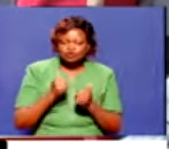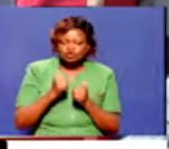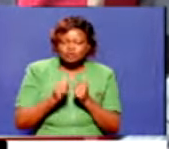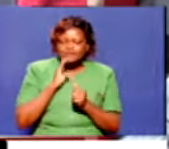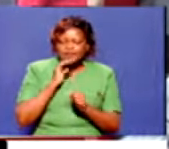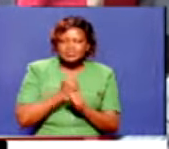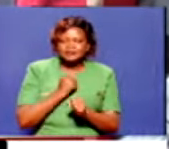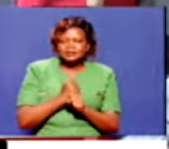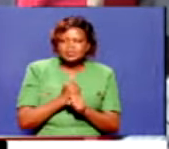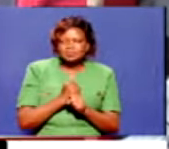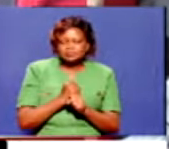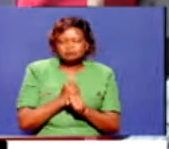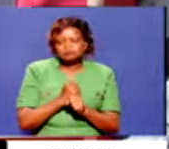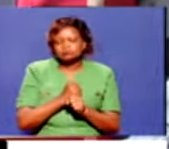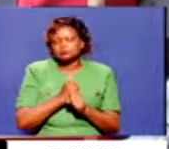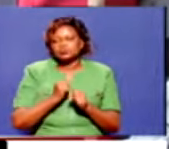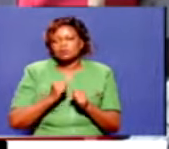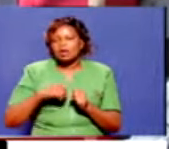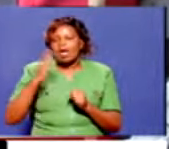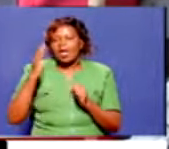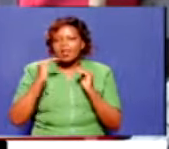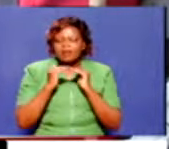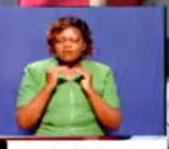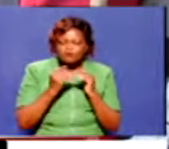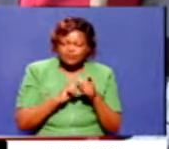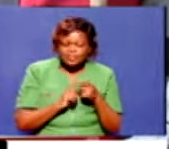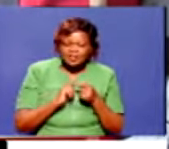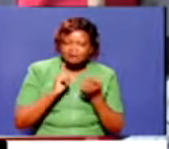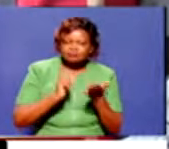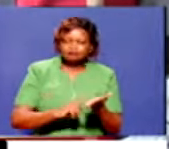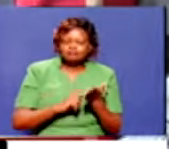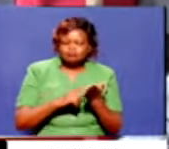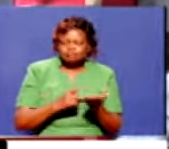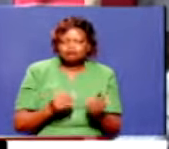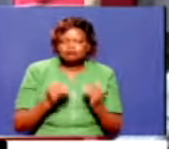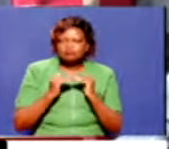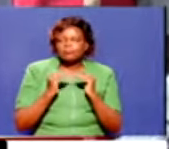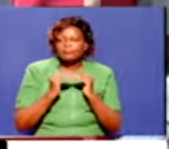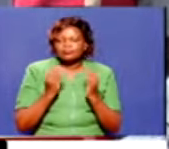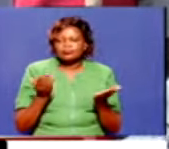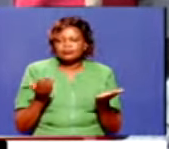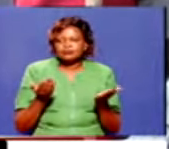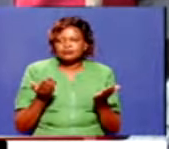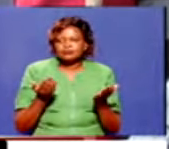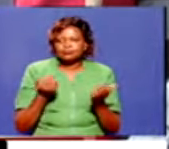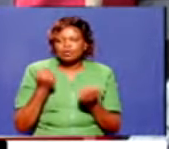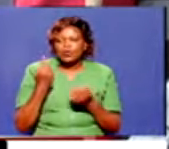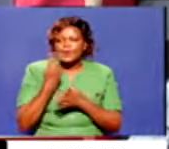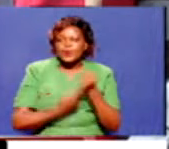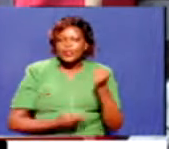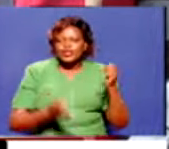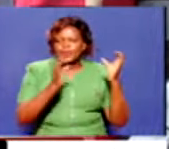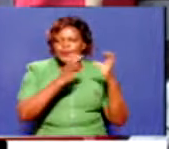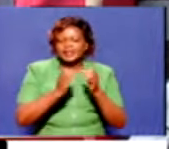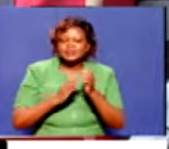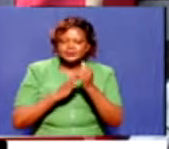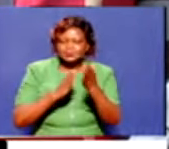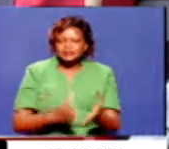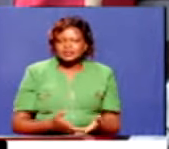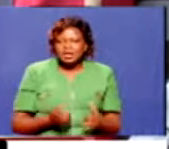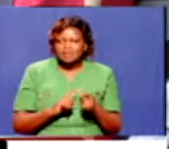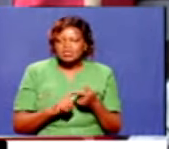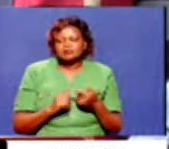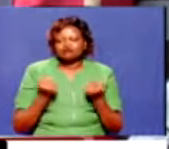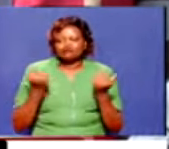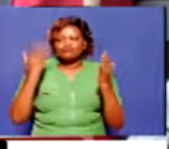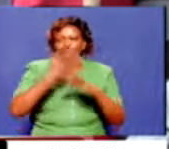our level, and there are discussions which are done at the level of the two party leaders. It is beyond